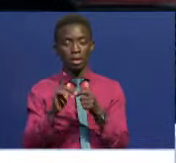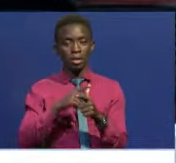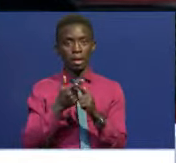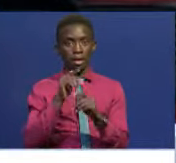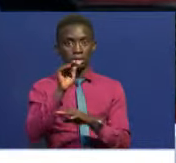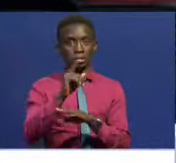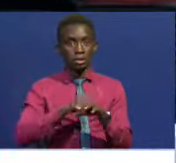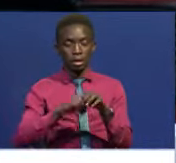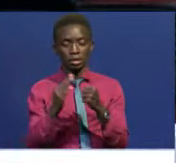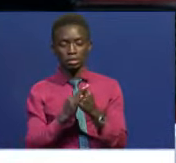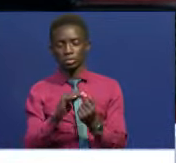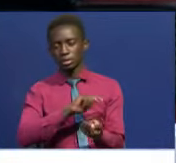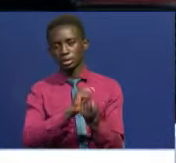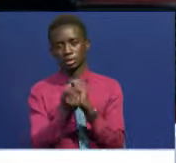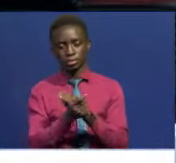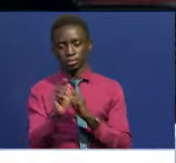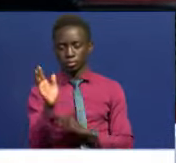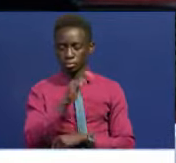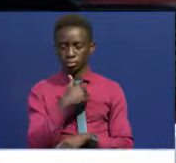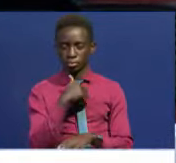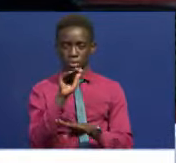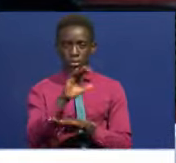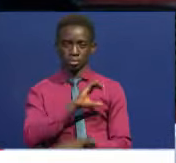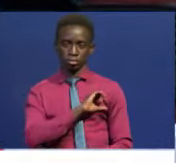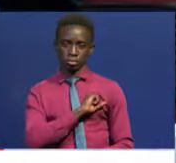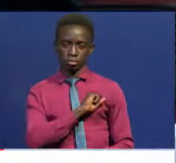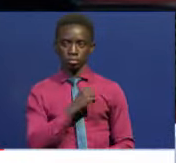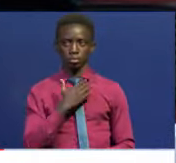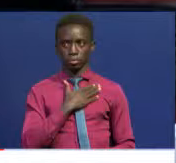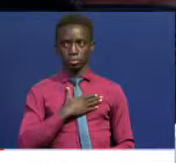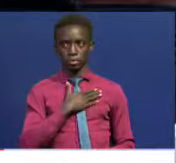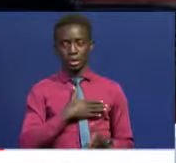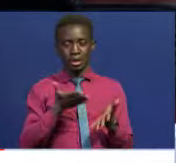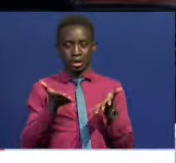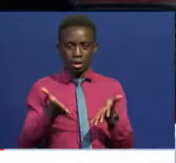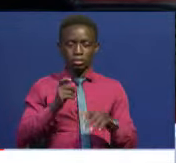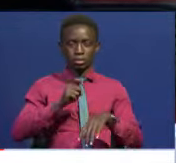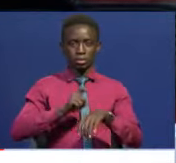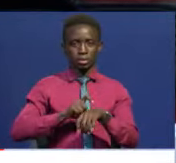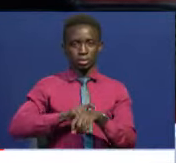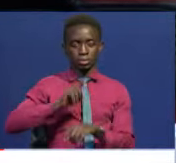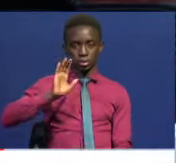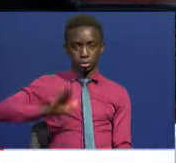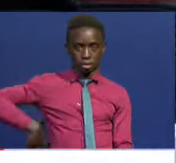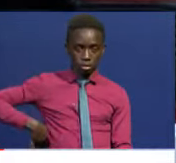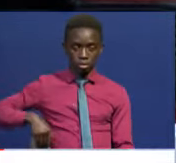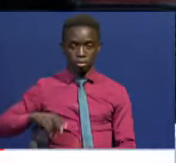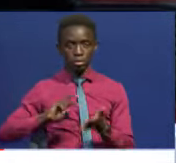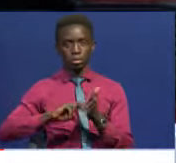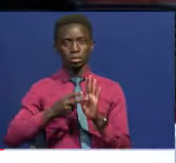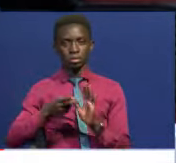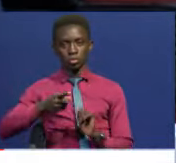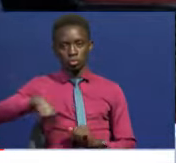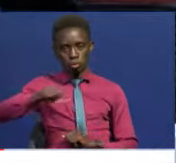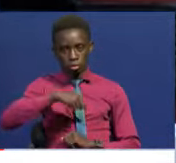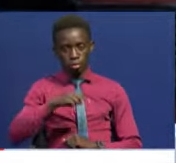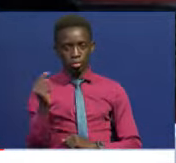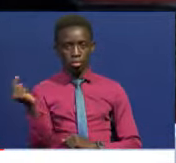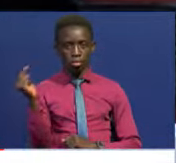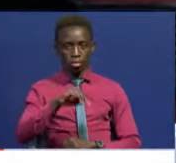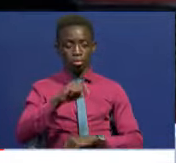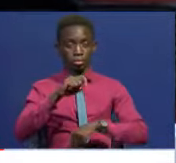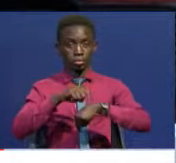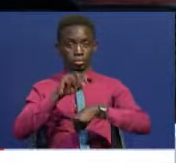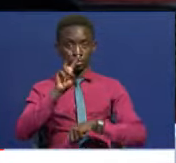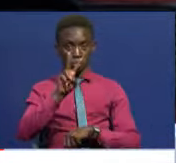I'm requesting that you just be patient. It's actually late in the day, yeah? So we come back at 2. I'll